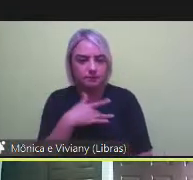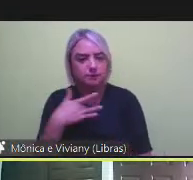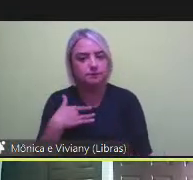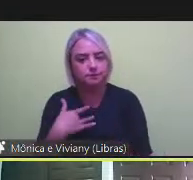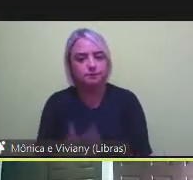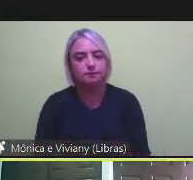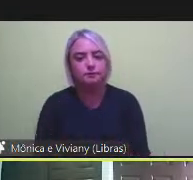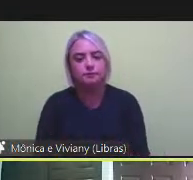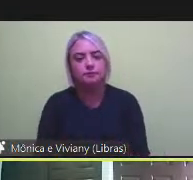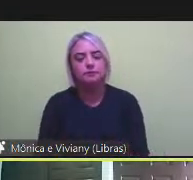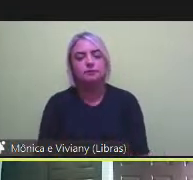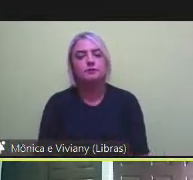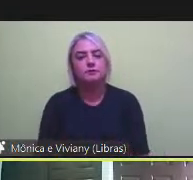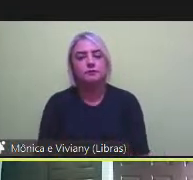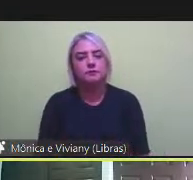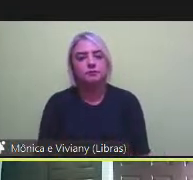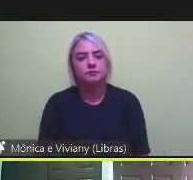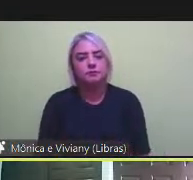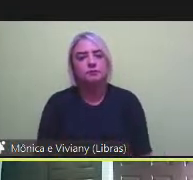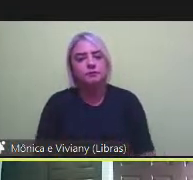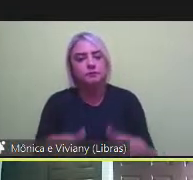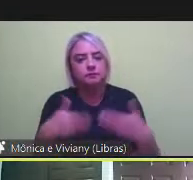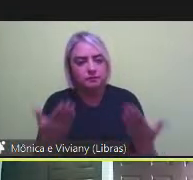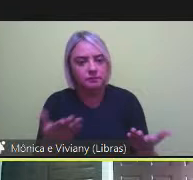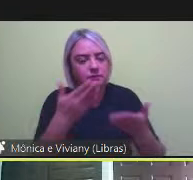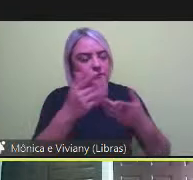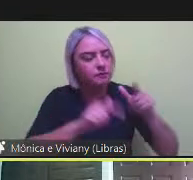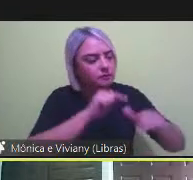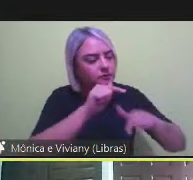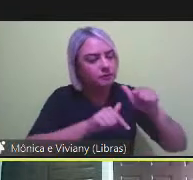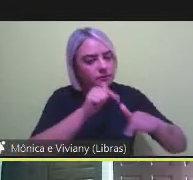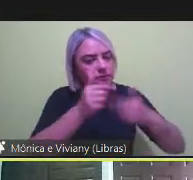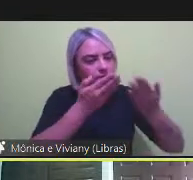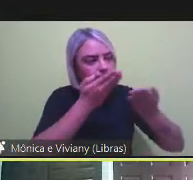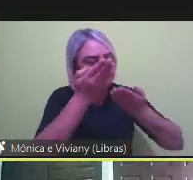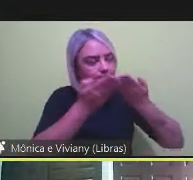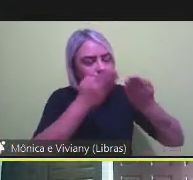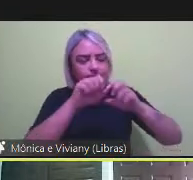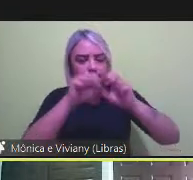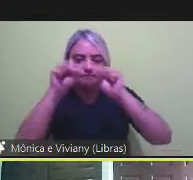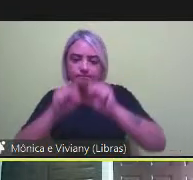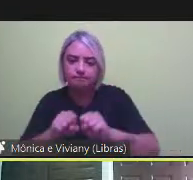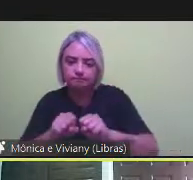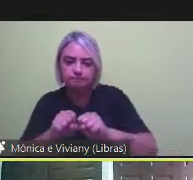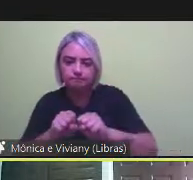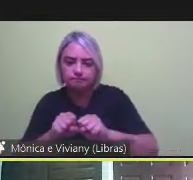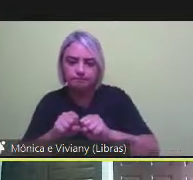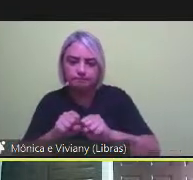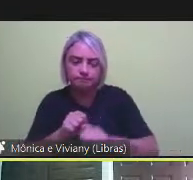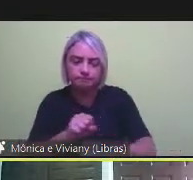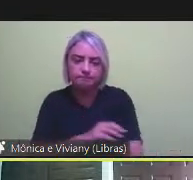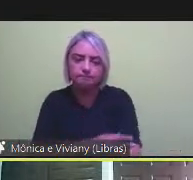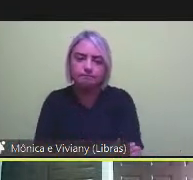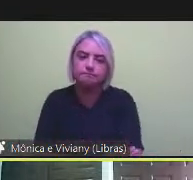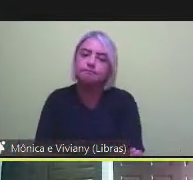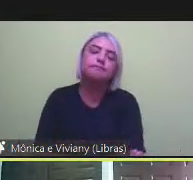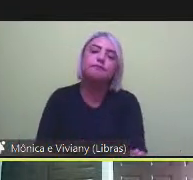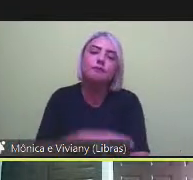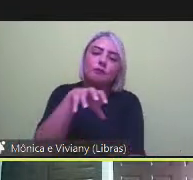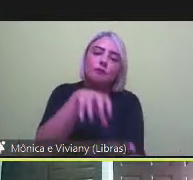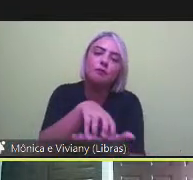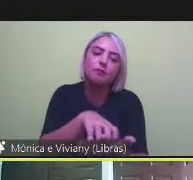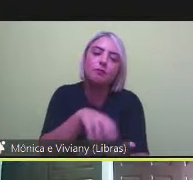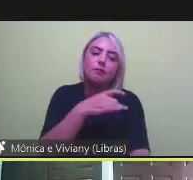nutritionists work on a system where they work with a cluster of health